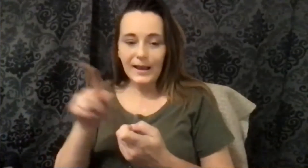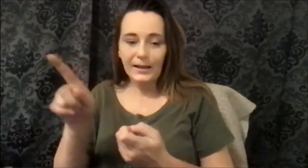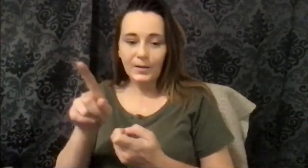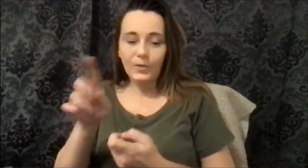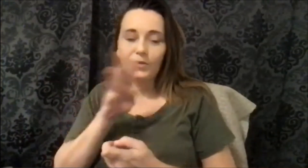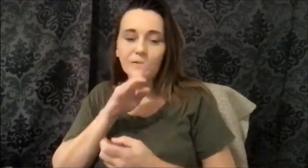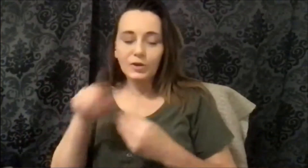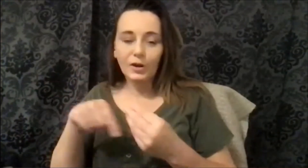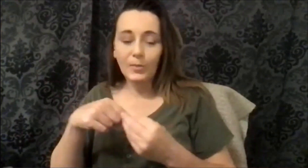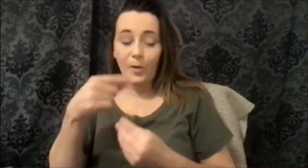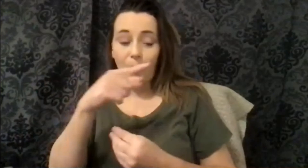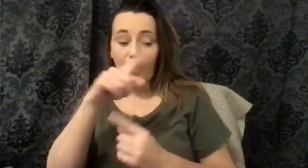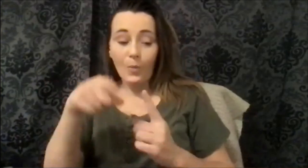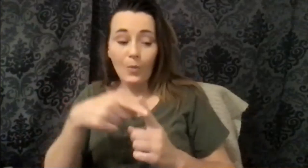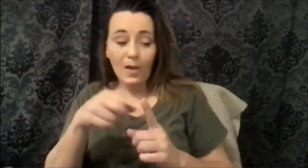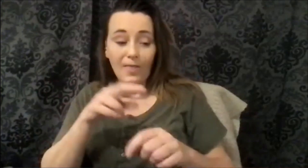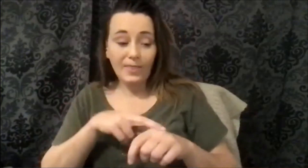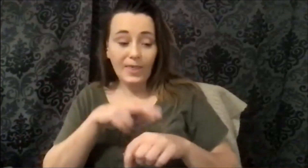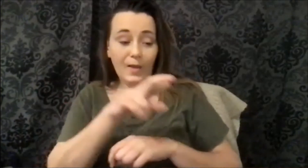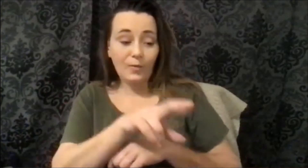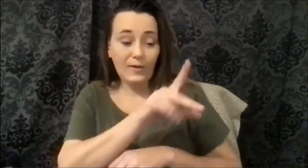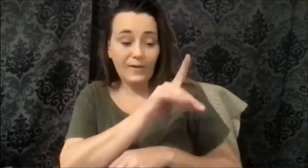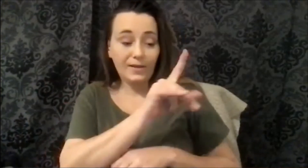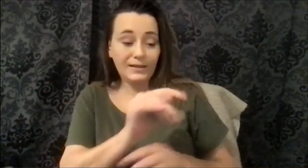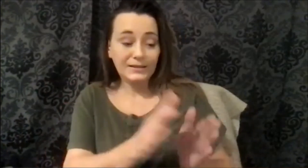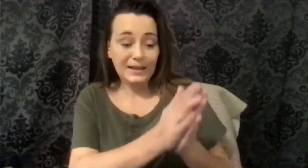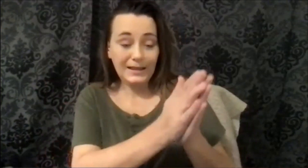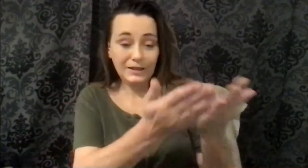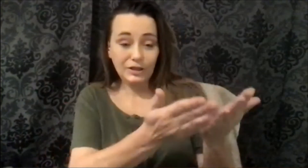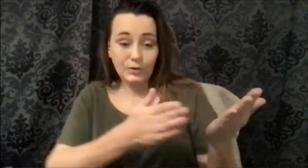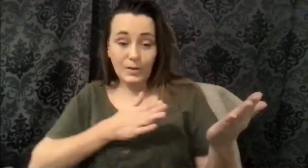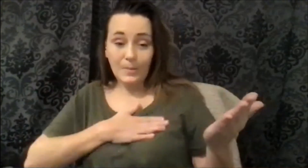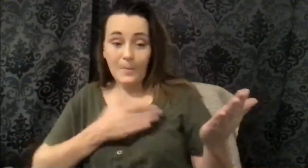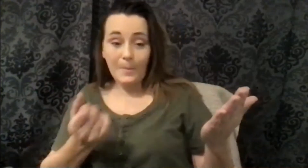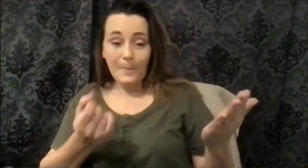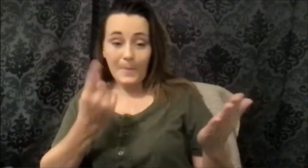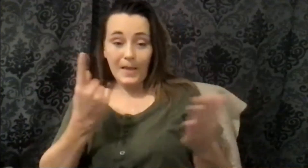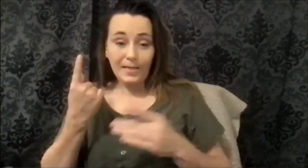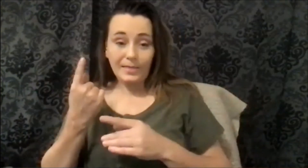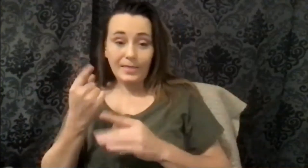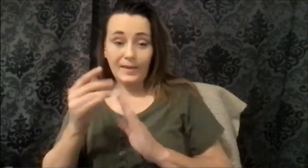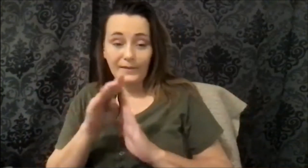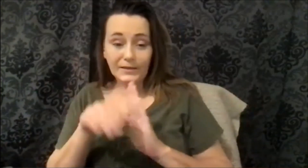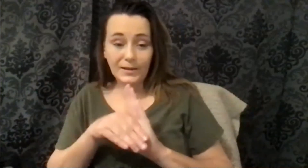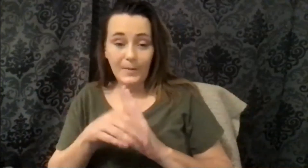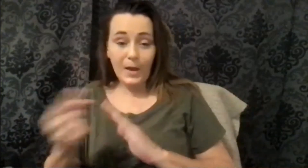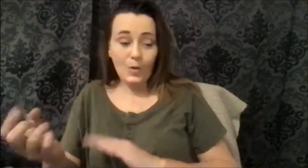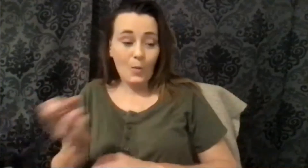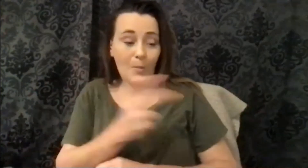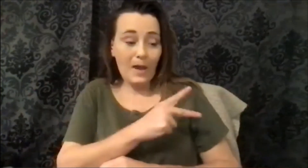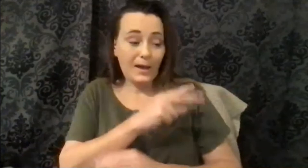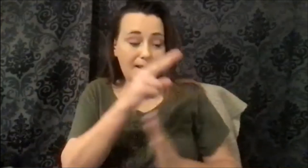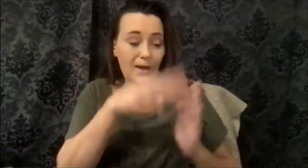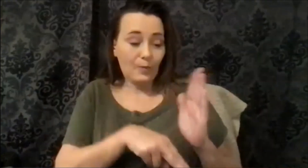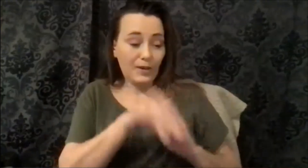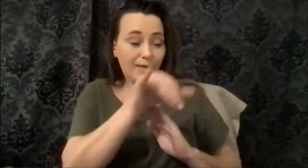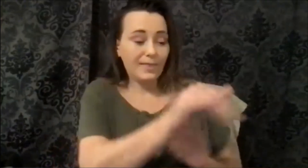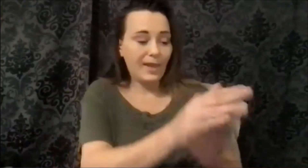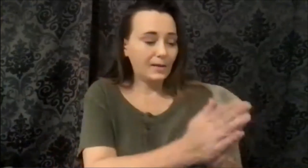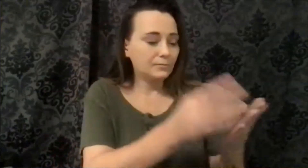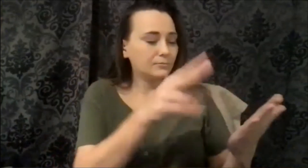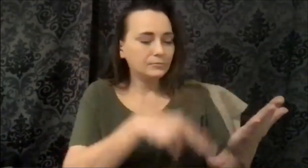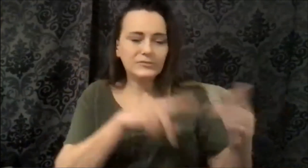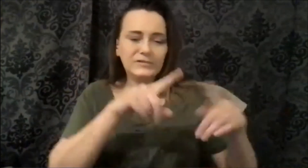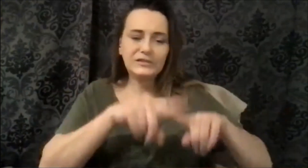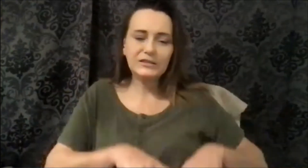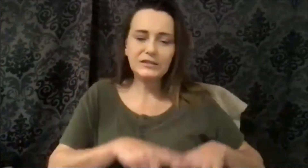when they reference the literature in my 11th step, I go back and I read that portion of the literature, depending on how